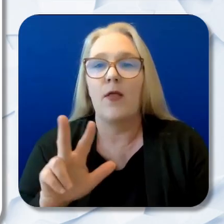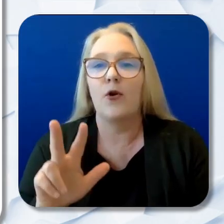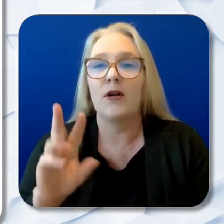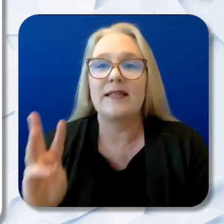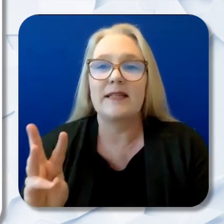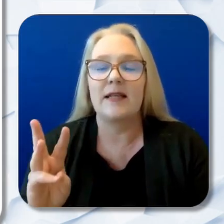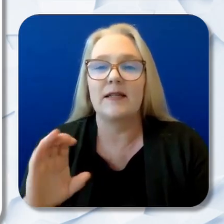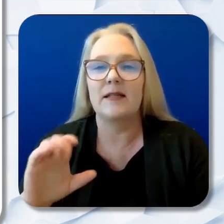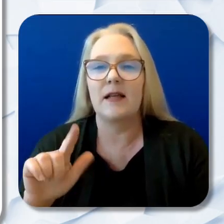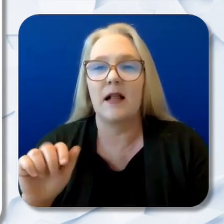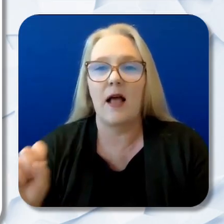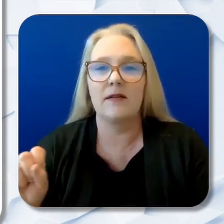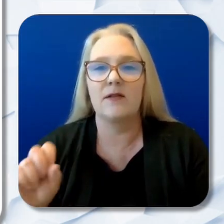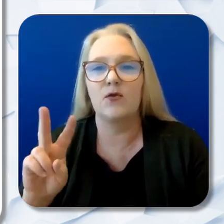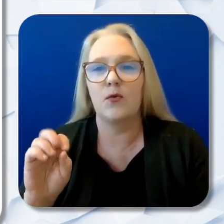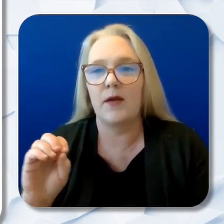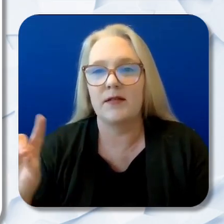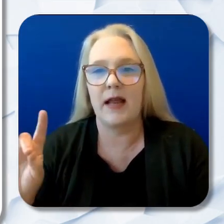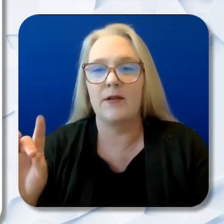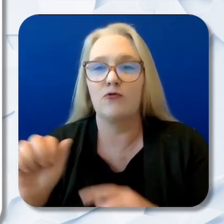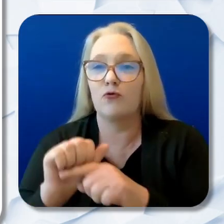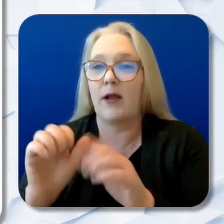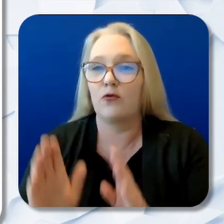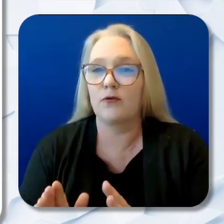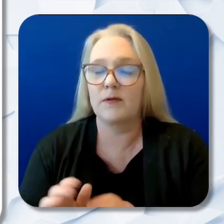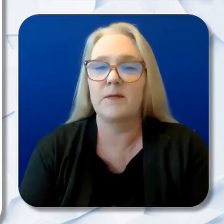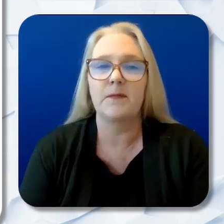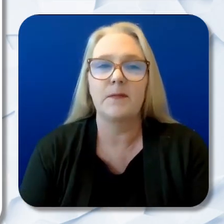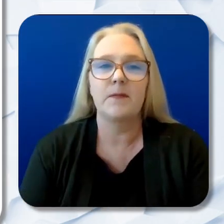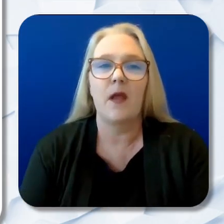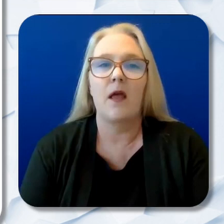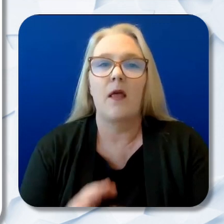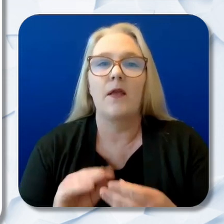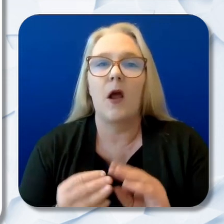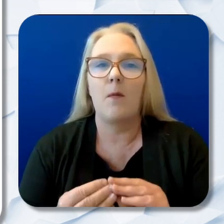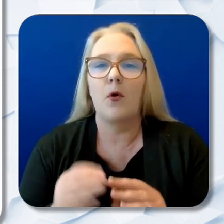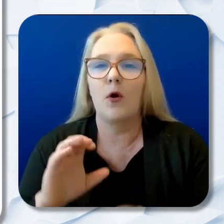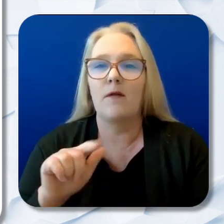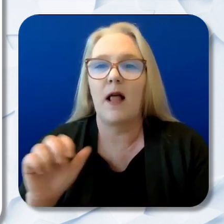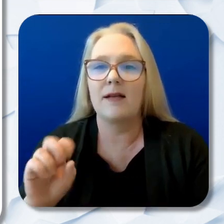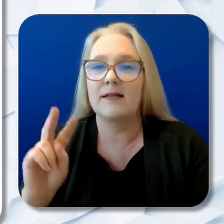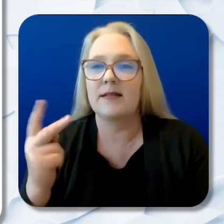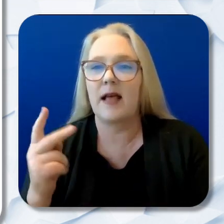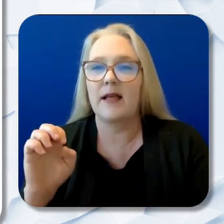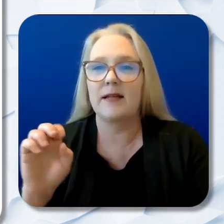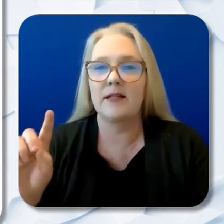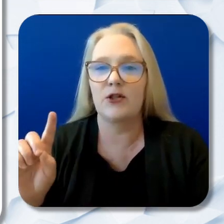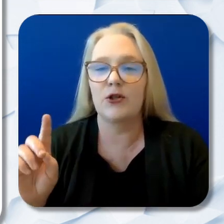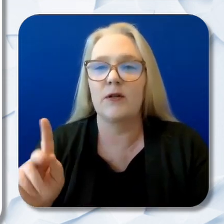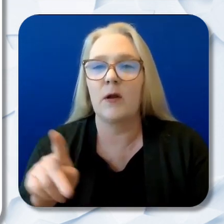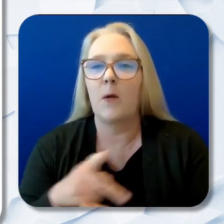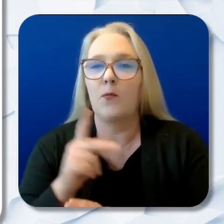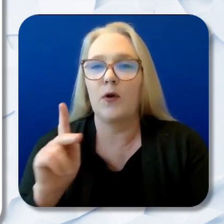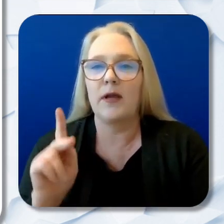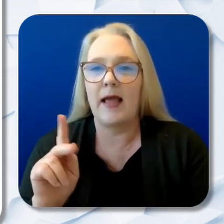36 class 2008 trainers. The number of class second edition pre-K through third